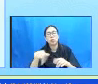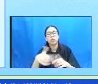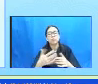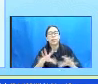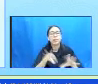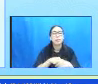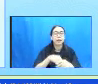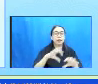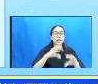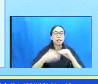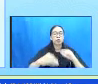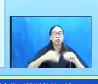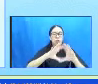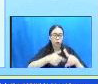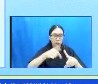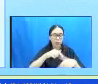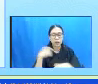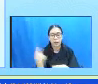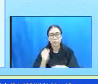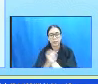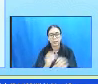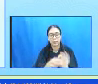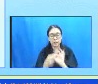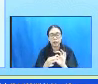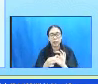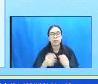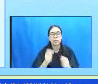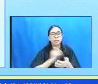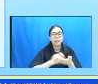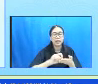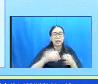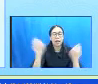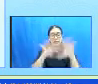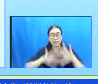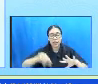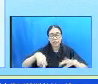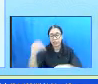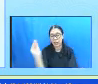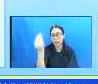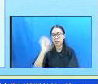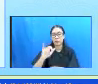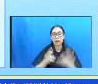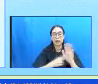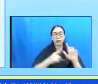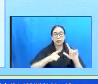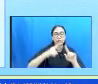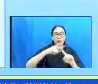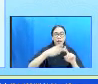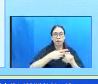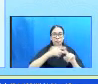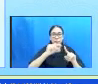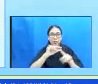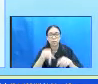ASEAN Secretariat in Jakarta, how NTFE with all partners creating ASEAN Working Group on Social